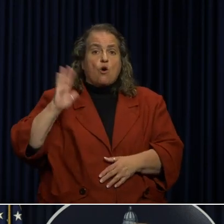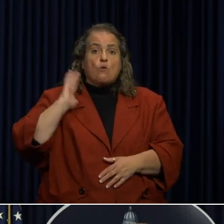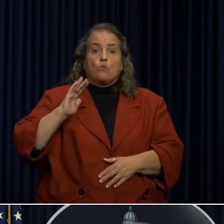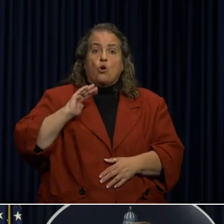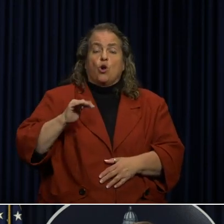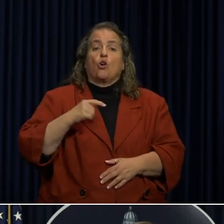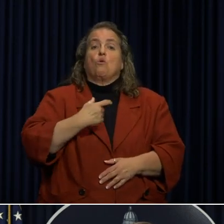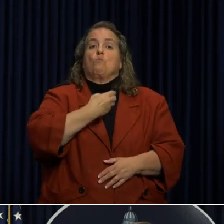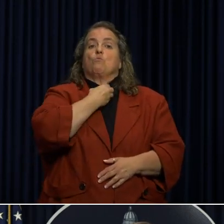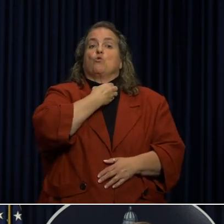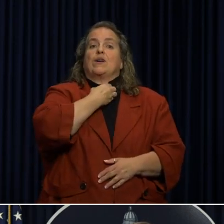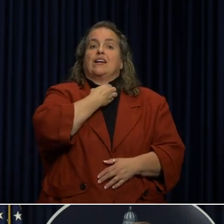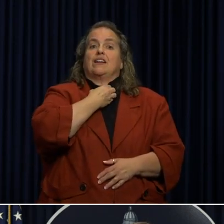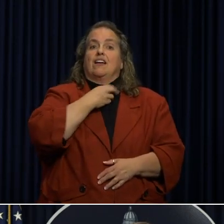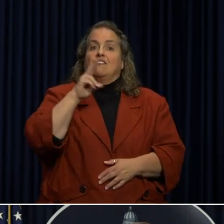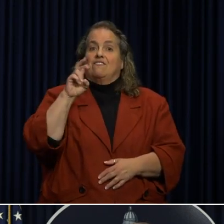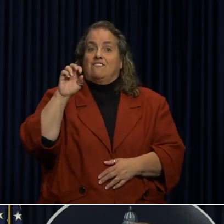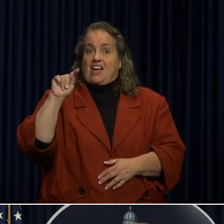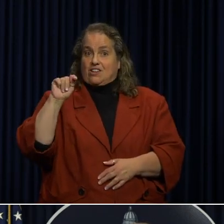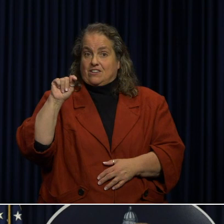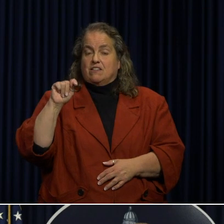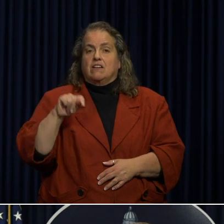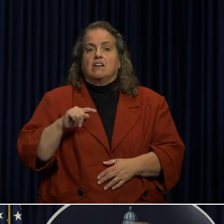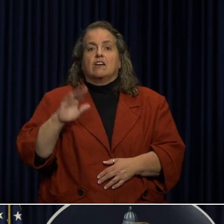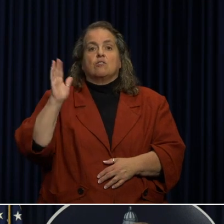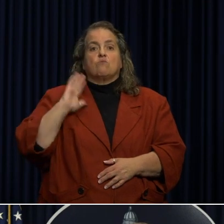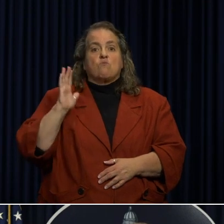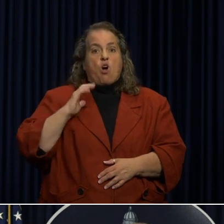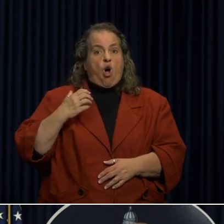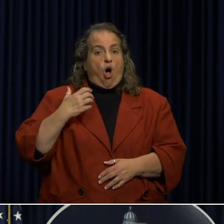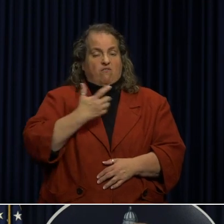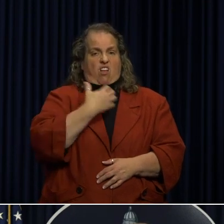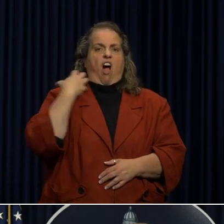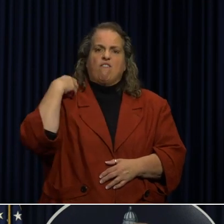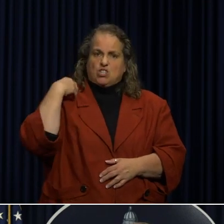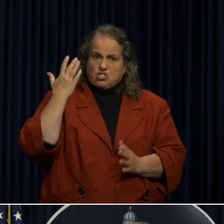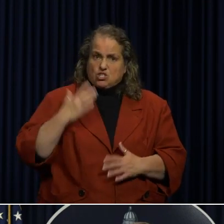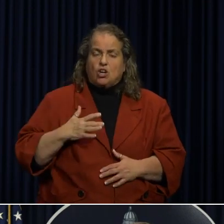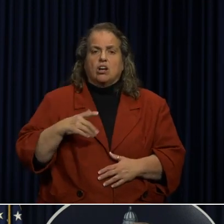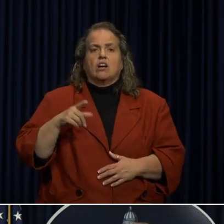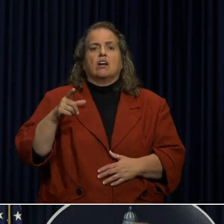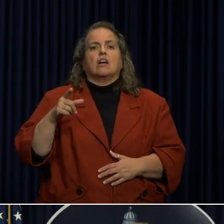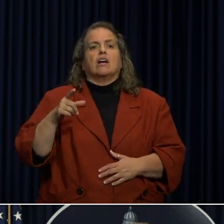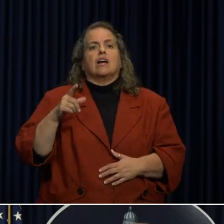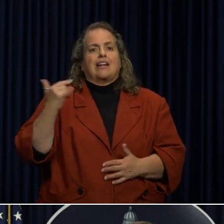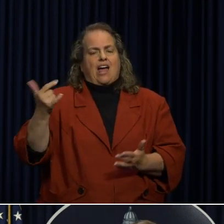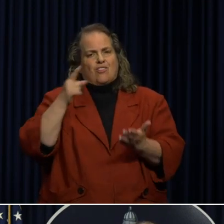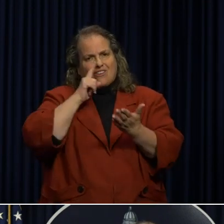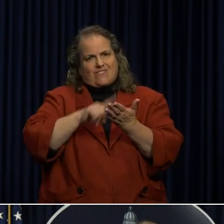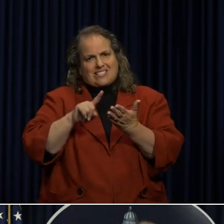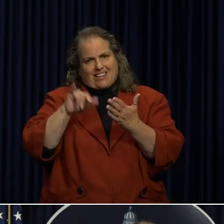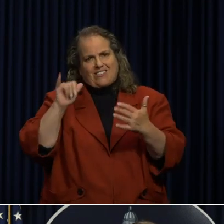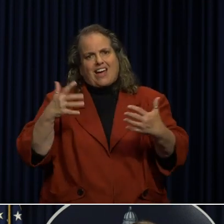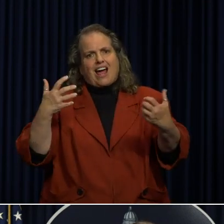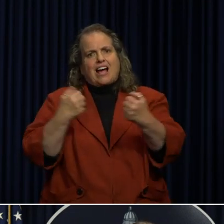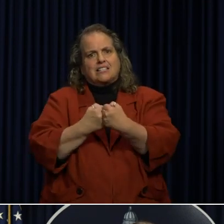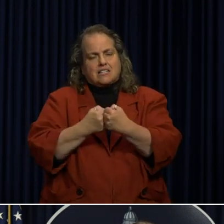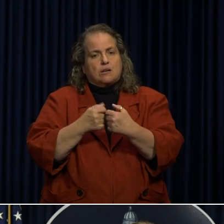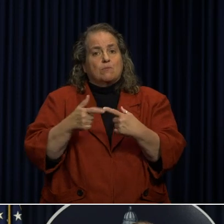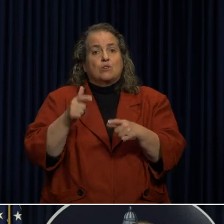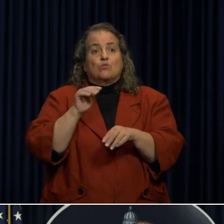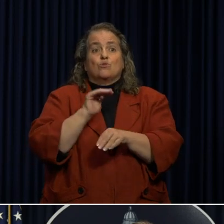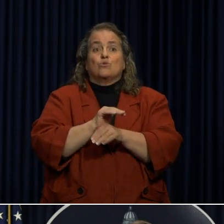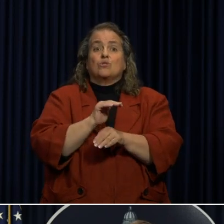veteran, 17-year law enforcement officer. Kentucky State Police are investigating the accident, but tonight we're